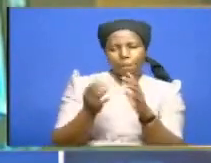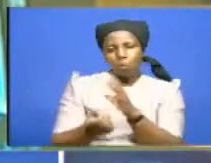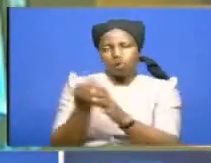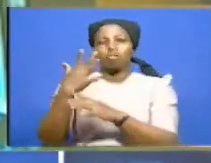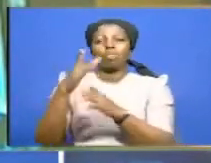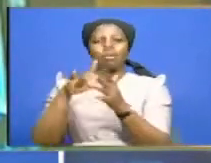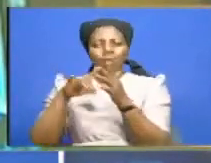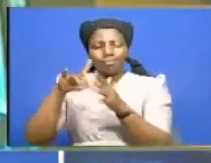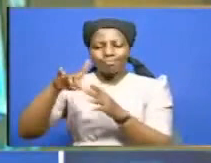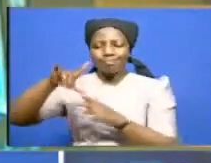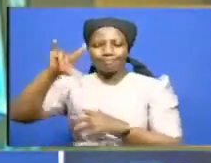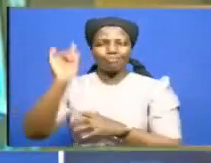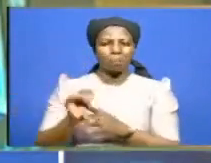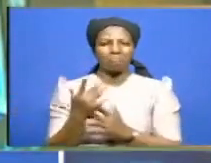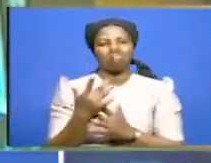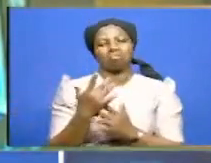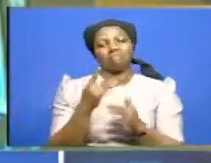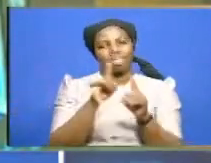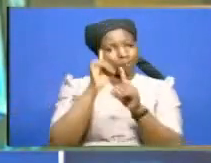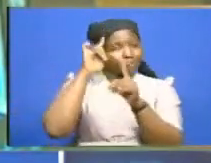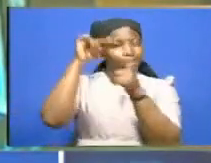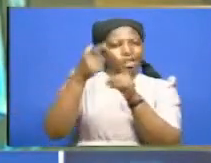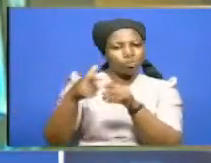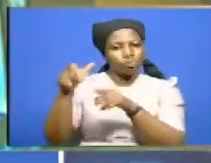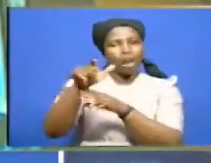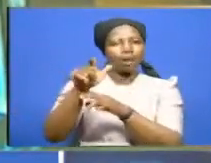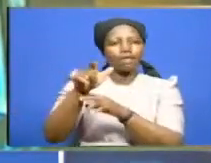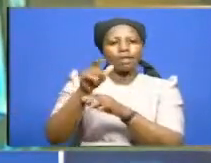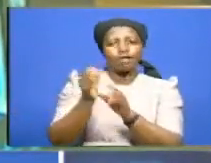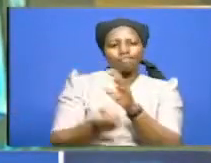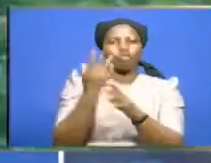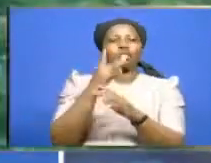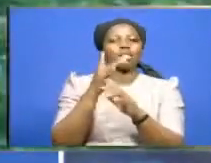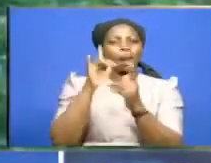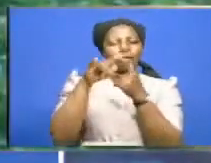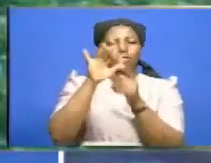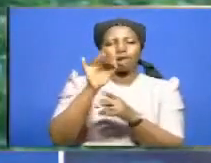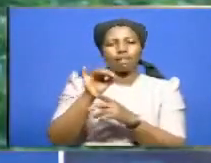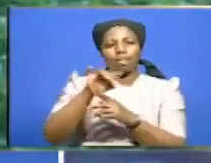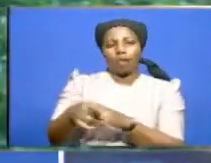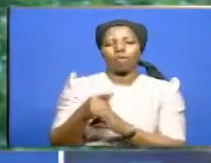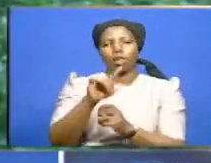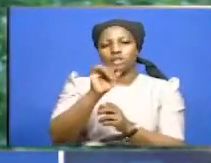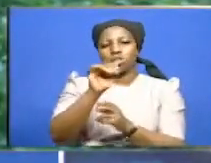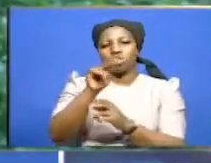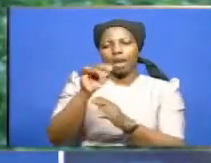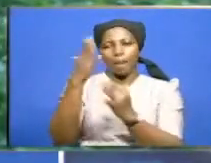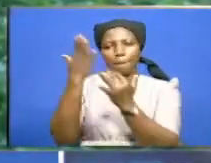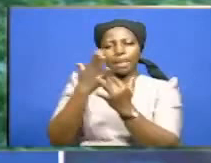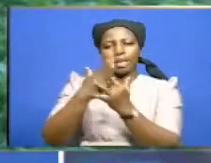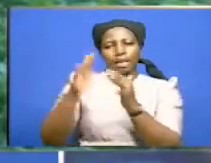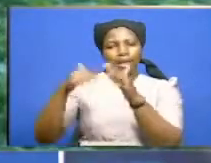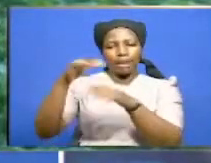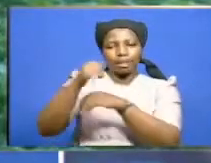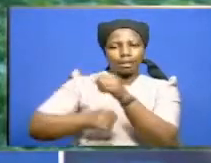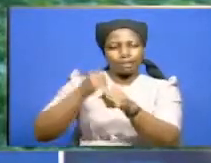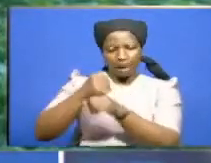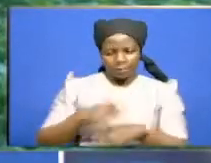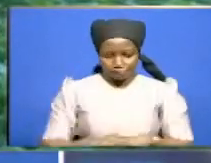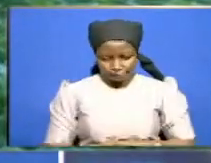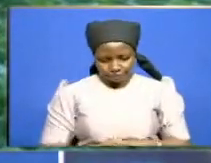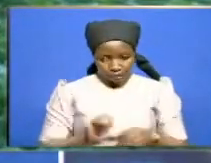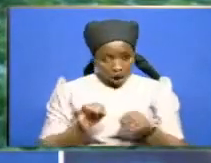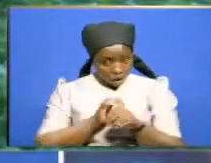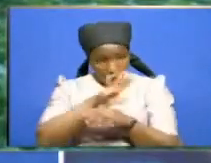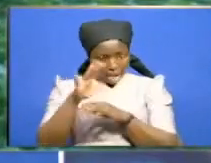three crops by at least 30,000 tons by mid next year. The onset of the COVID-19